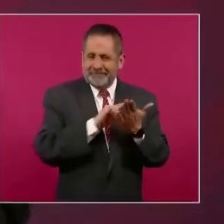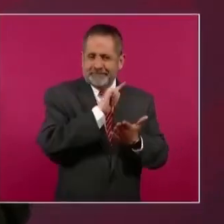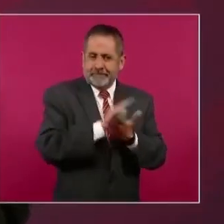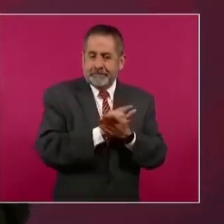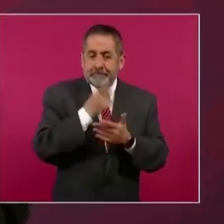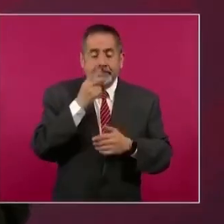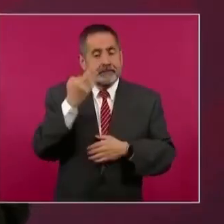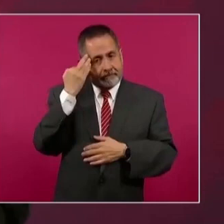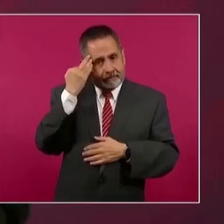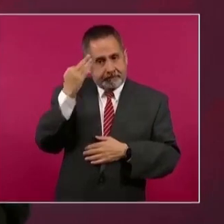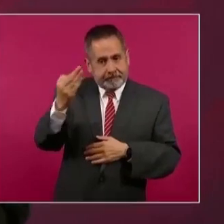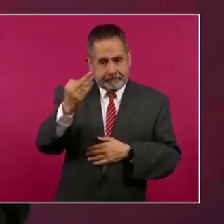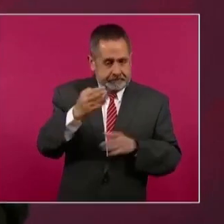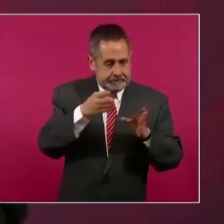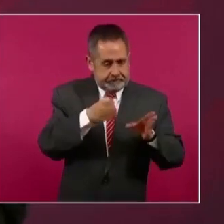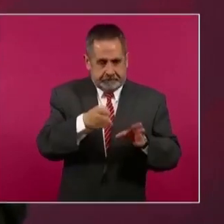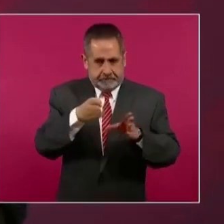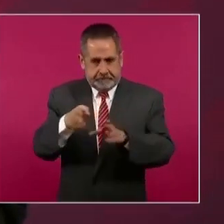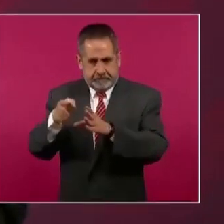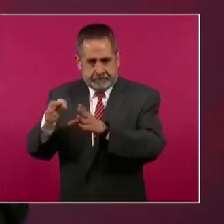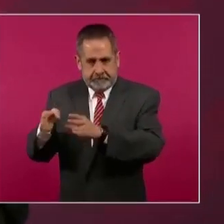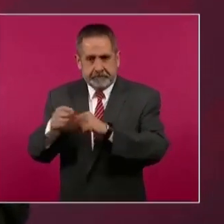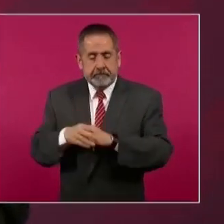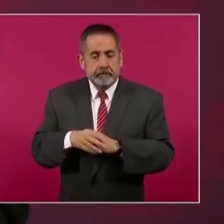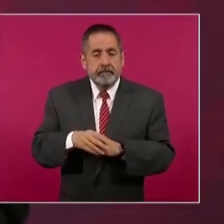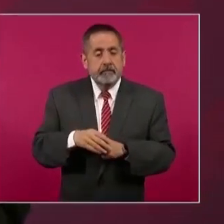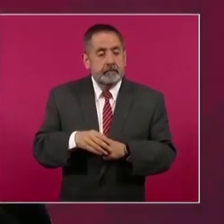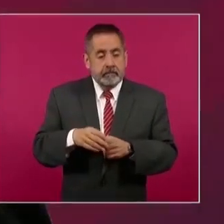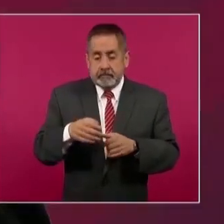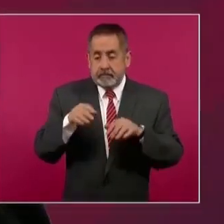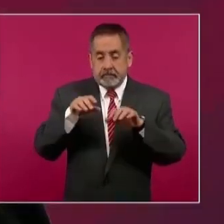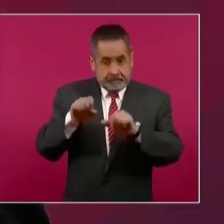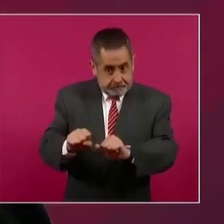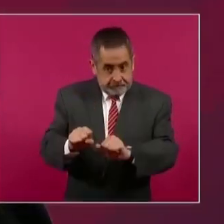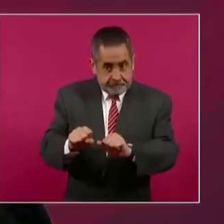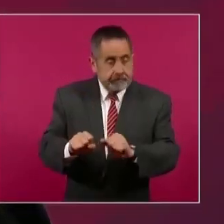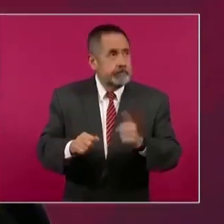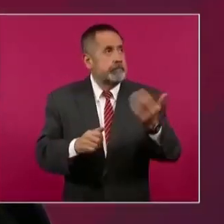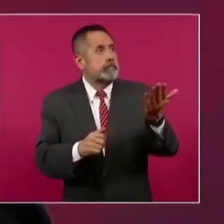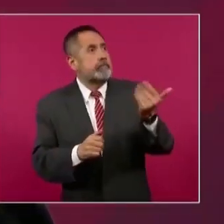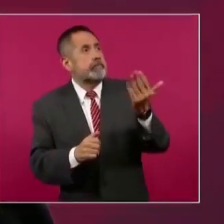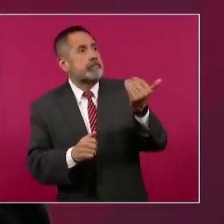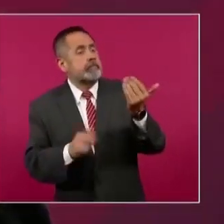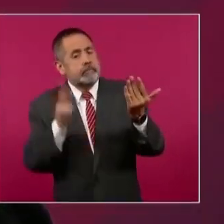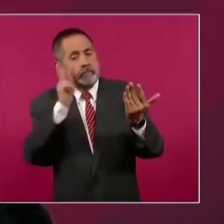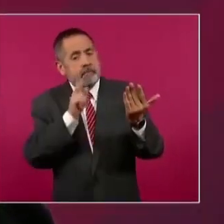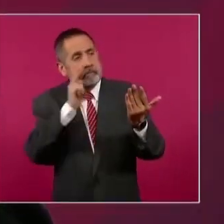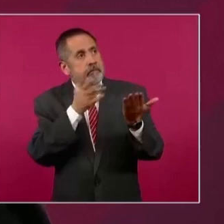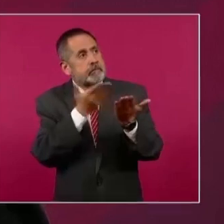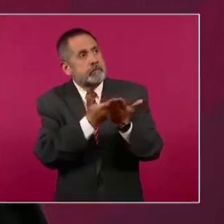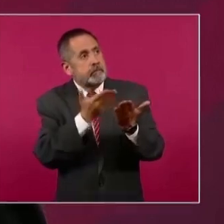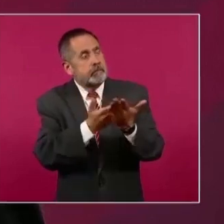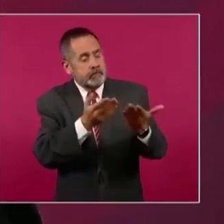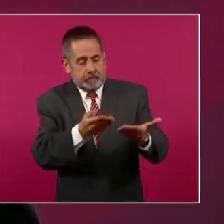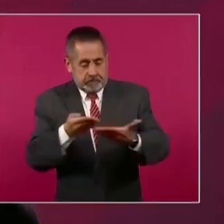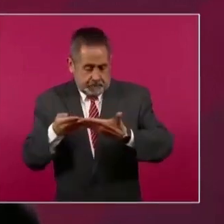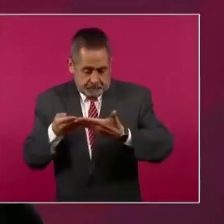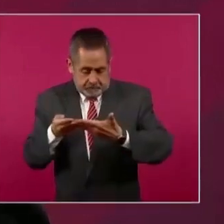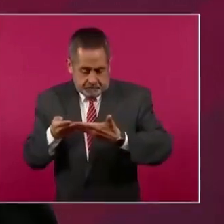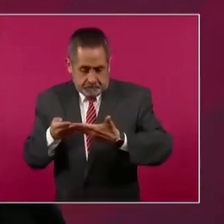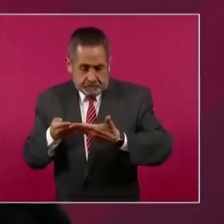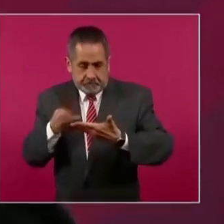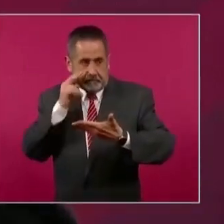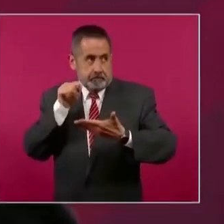popular Mexican singer who had refused to perform at his wedding. Los elementos, las evidencias, los elementos de prueba en contra